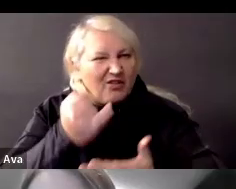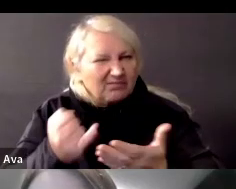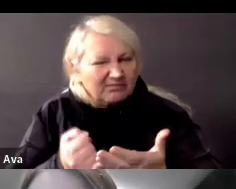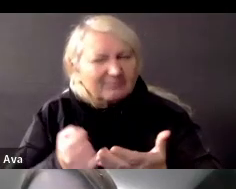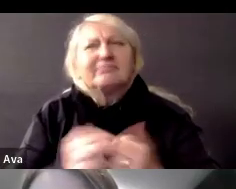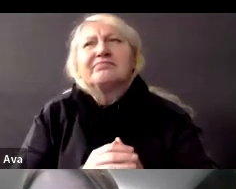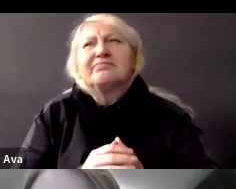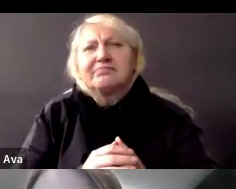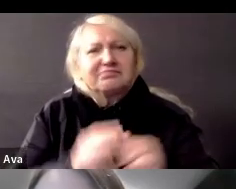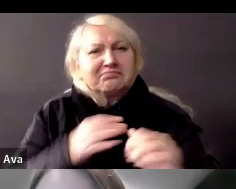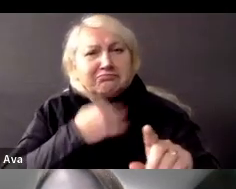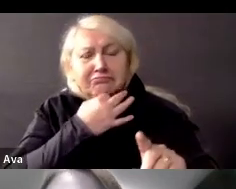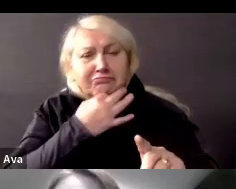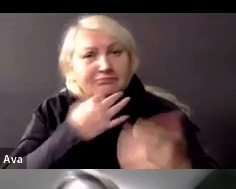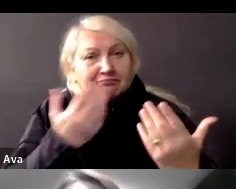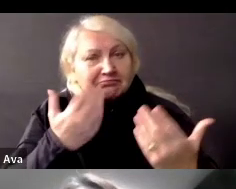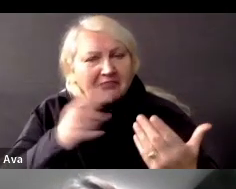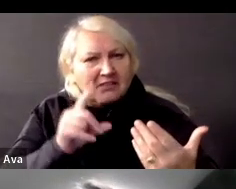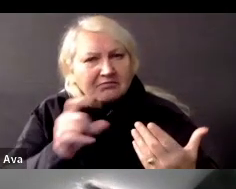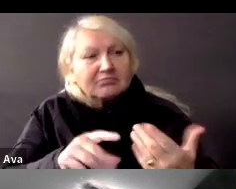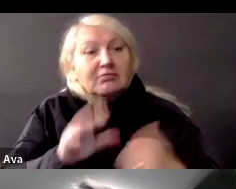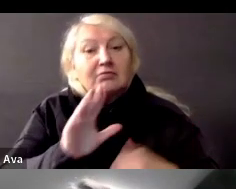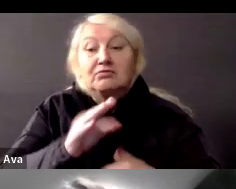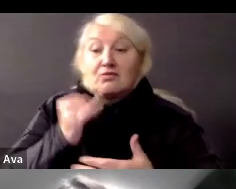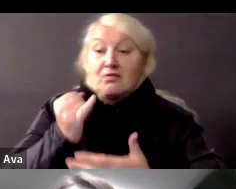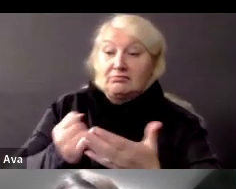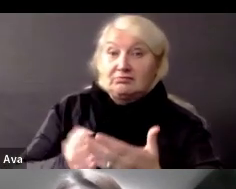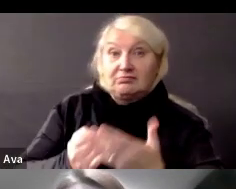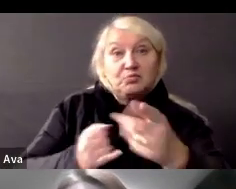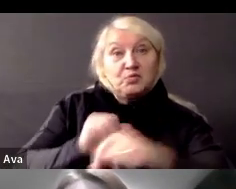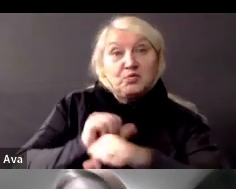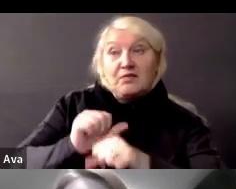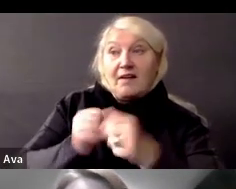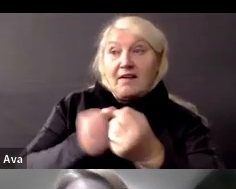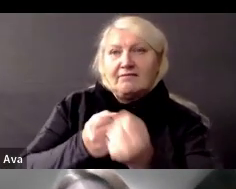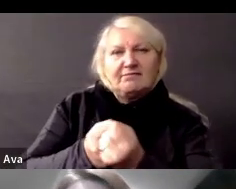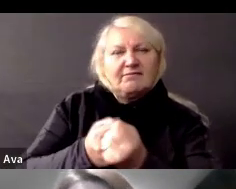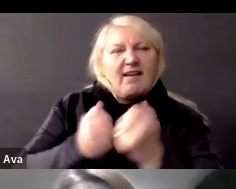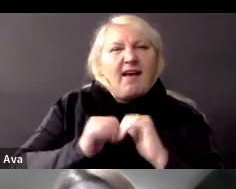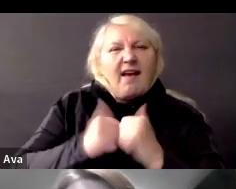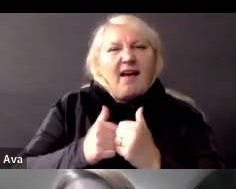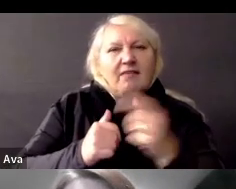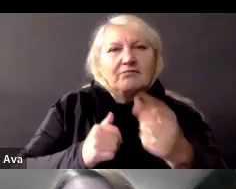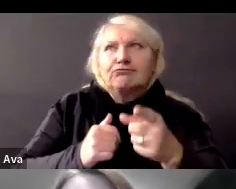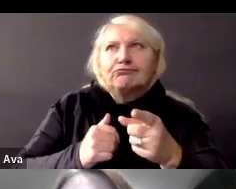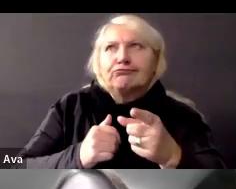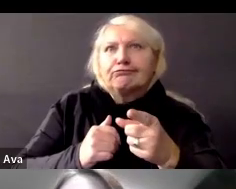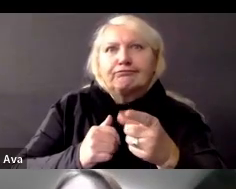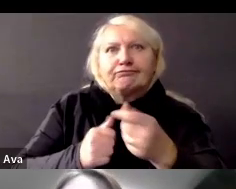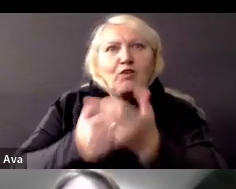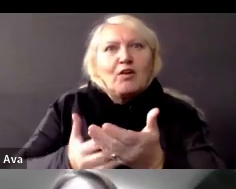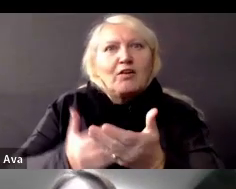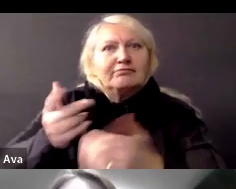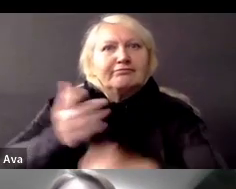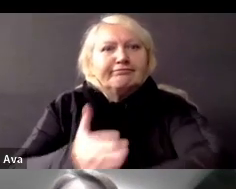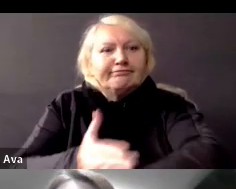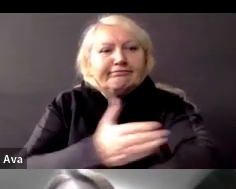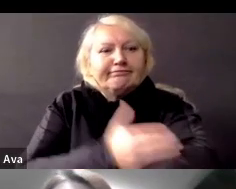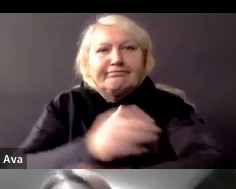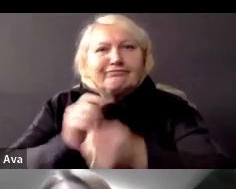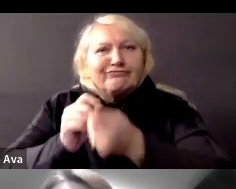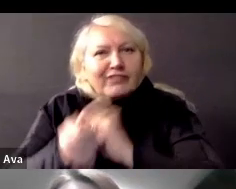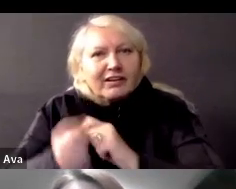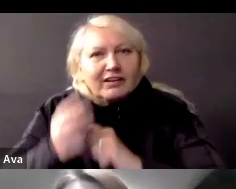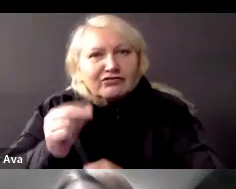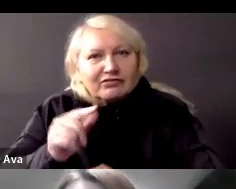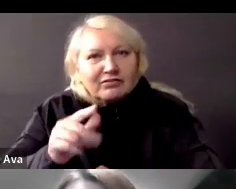as an artist and your work as an advocate come together to create change, or to change